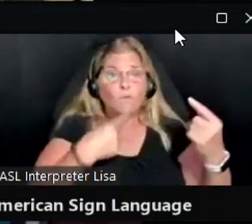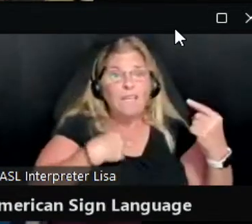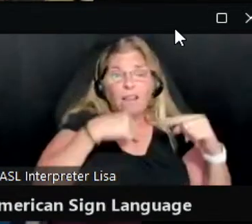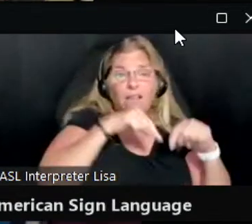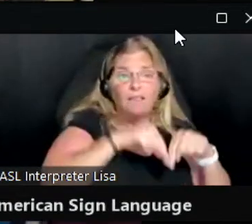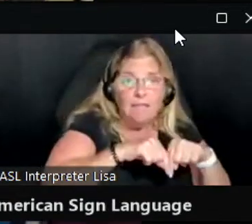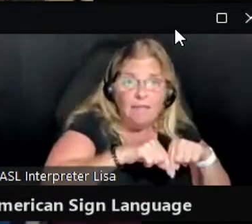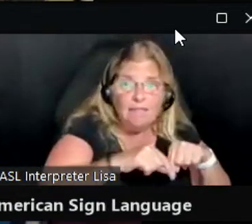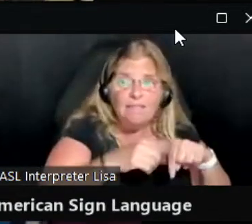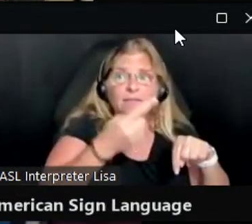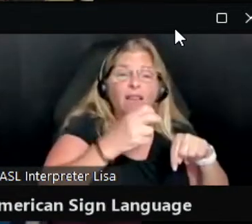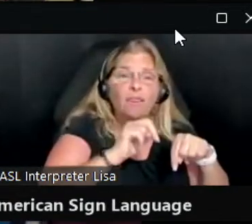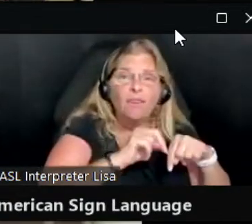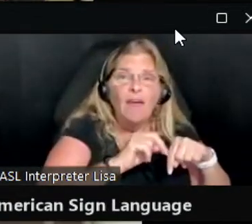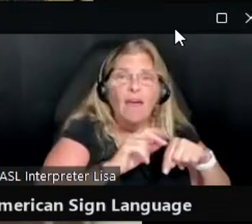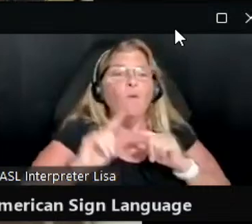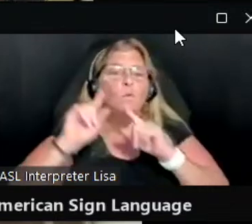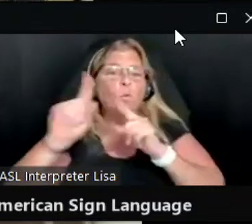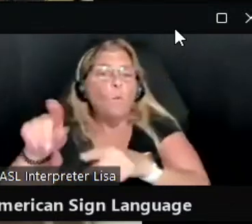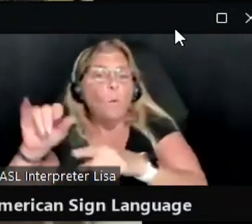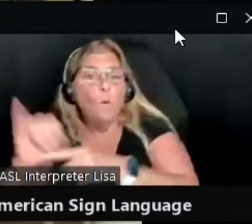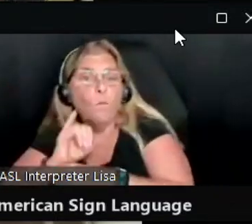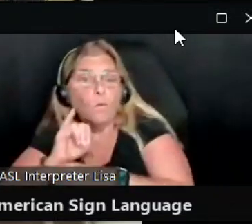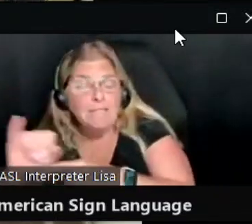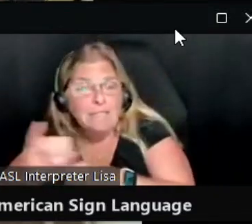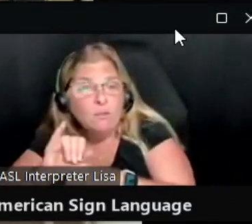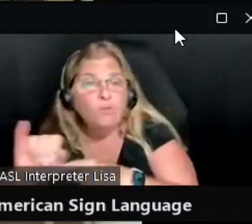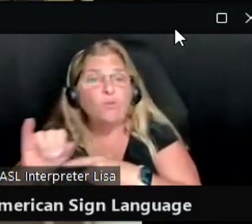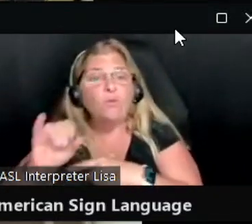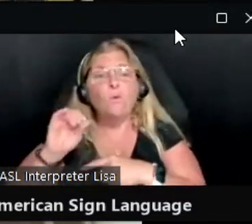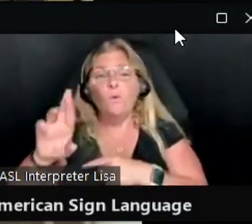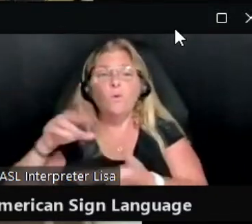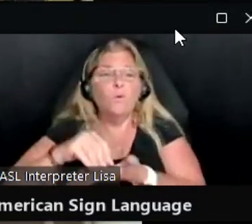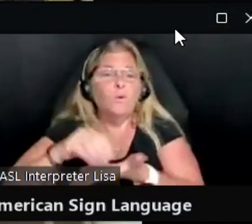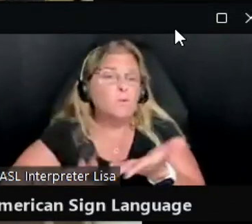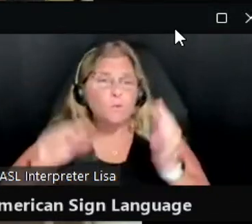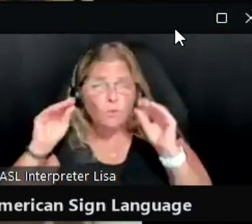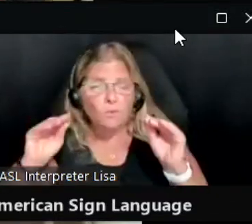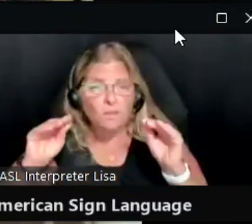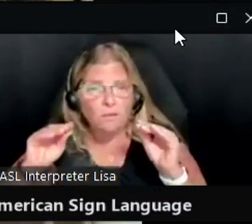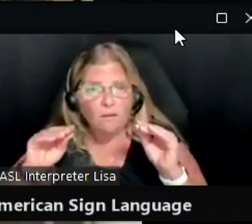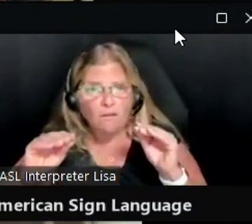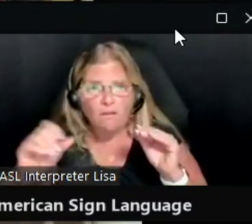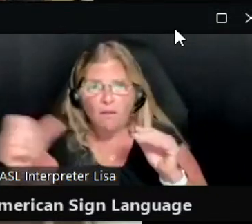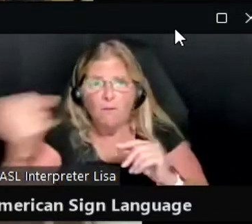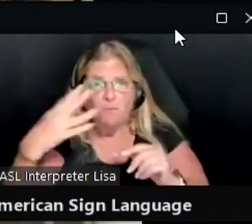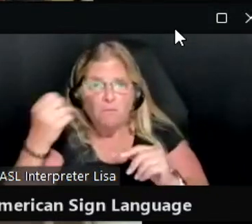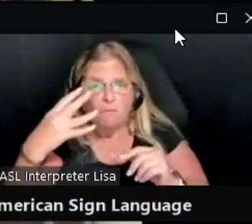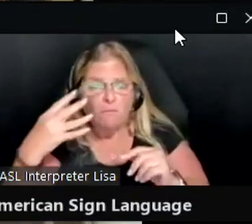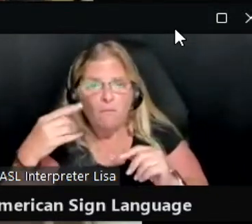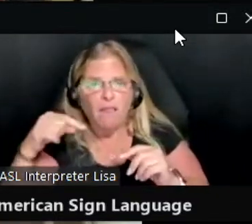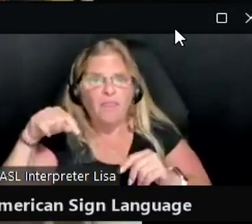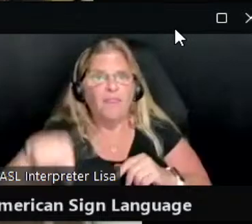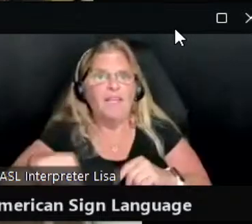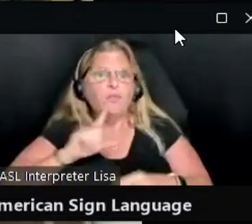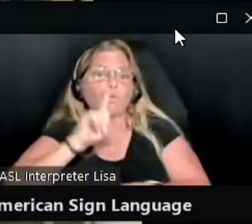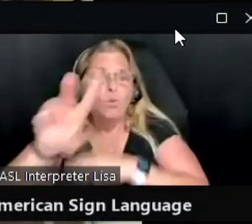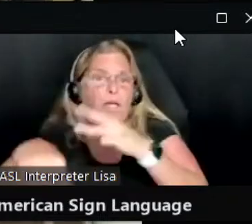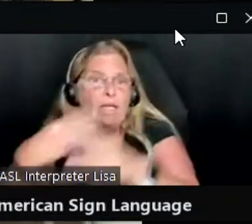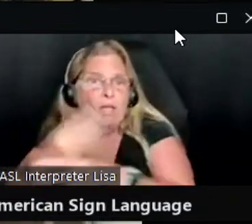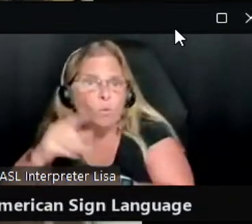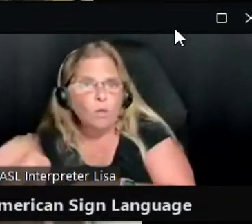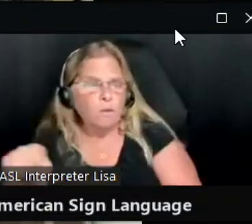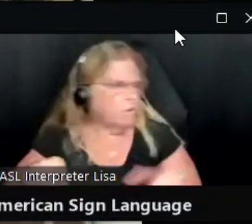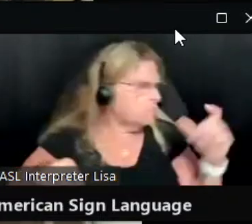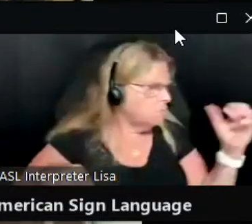to do your internship or as a student teacher, and it's like, well, the way we do it in the real world is